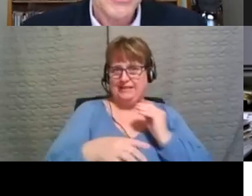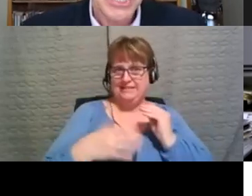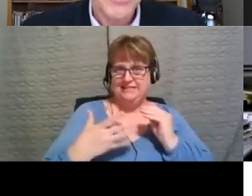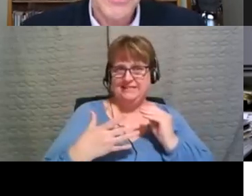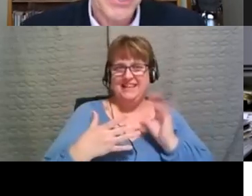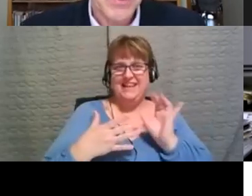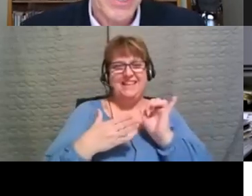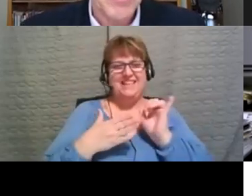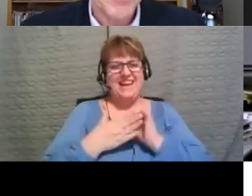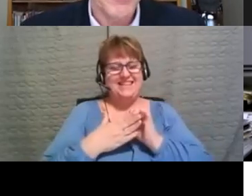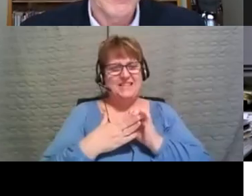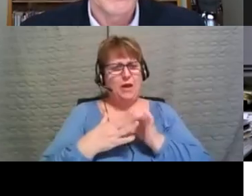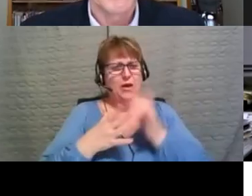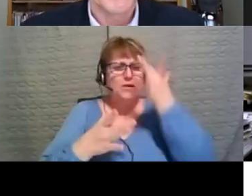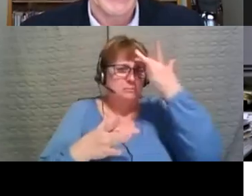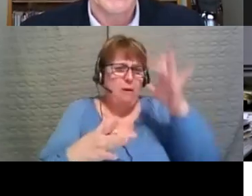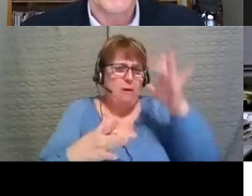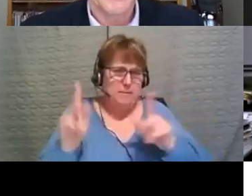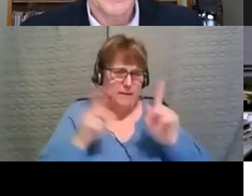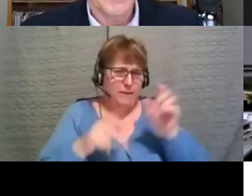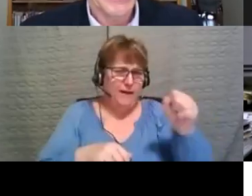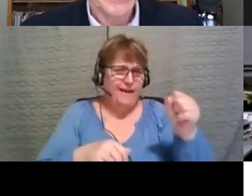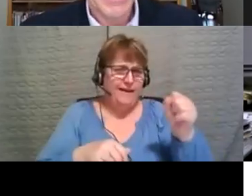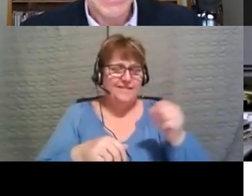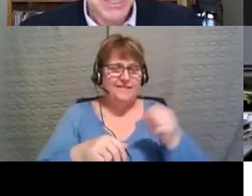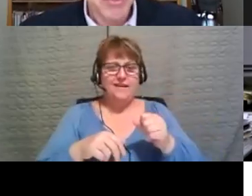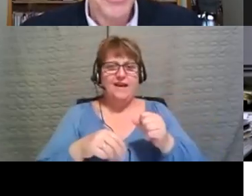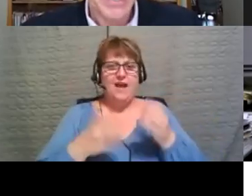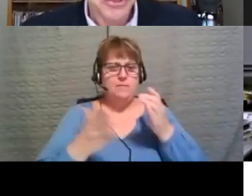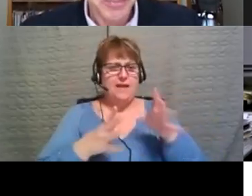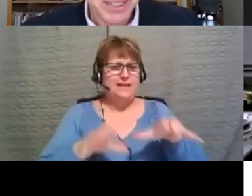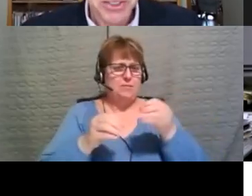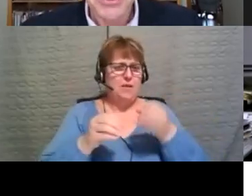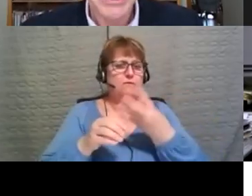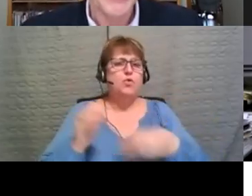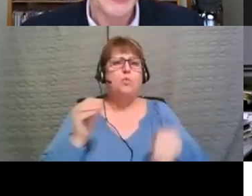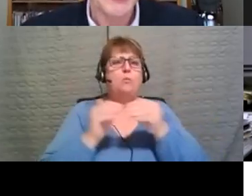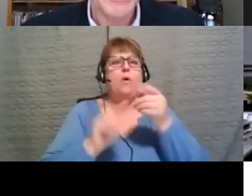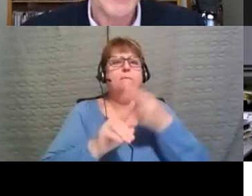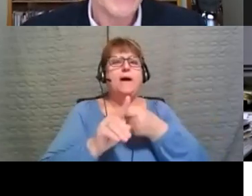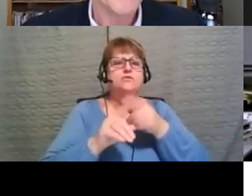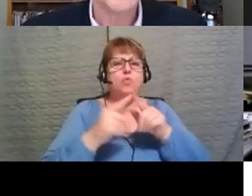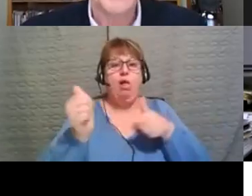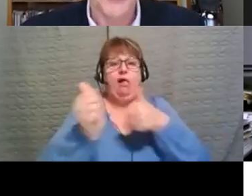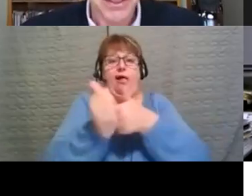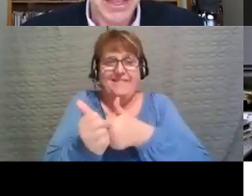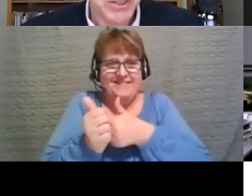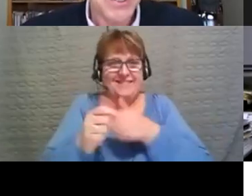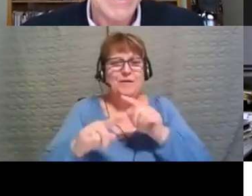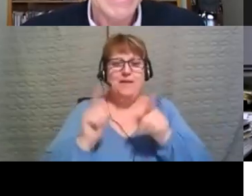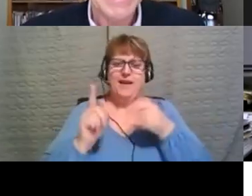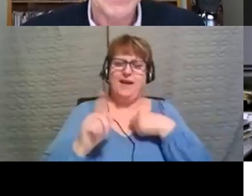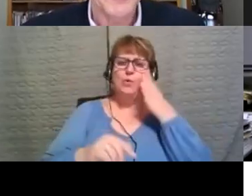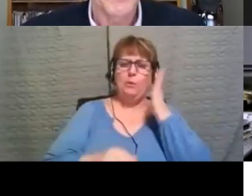these are generally very bright people. And it might take them a few extra months to get up to speed, but I have no doubt that they